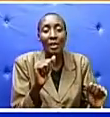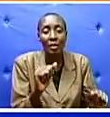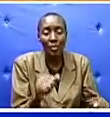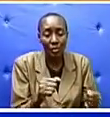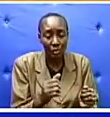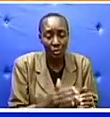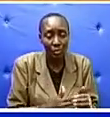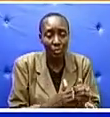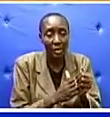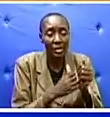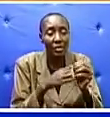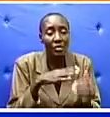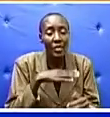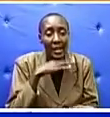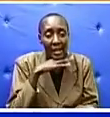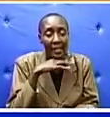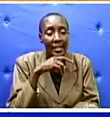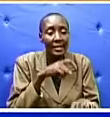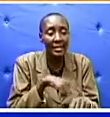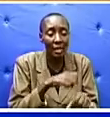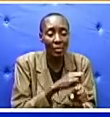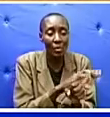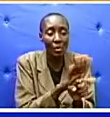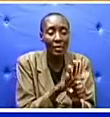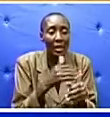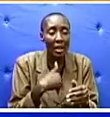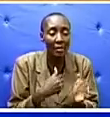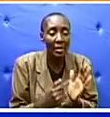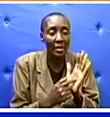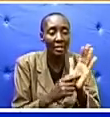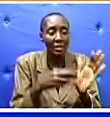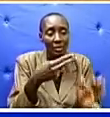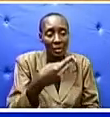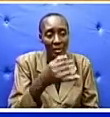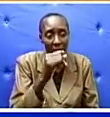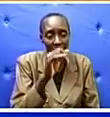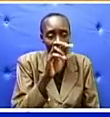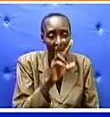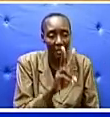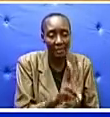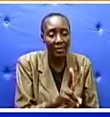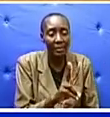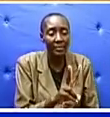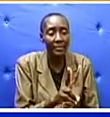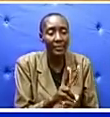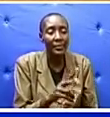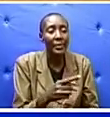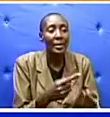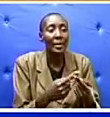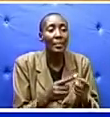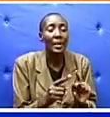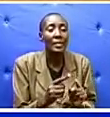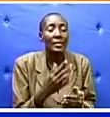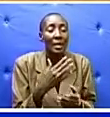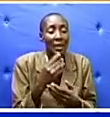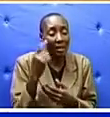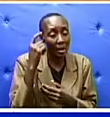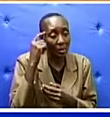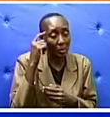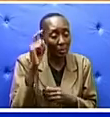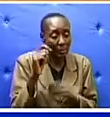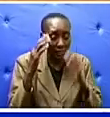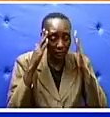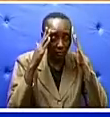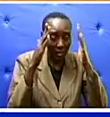you're infected with COVID-19. Mm-hmm. For example, HIV. I would really think what people should focus